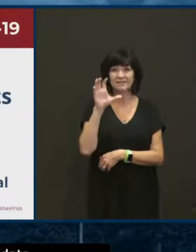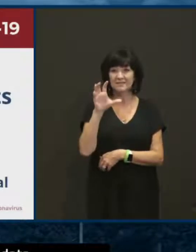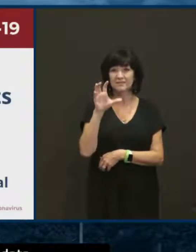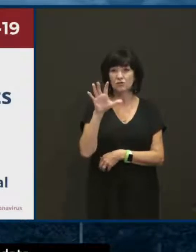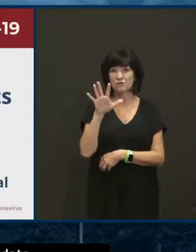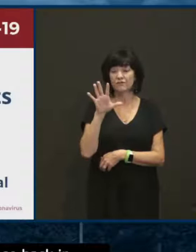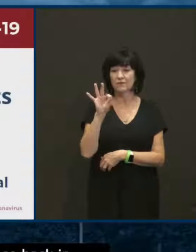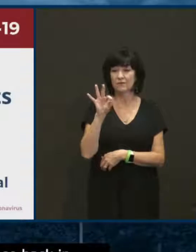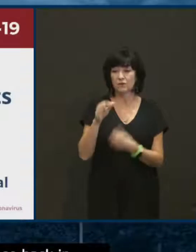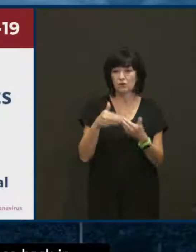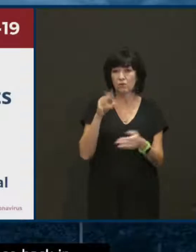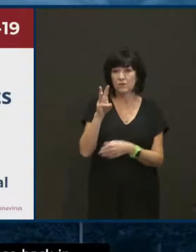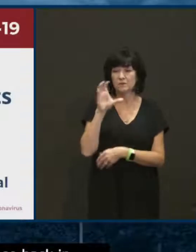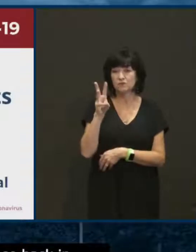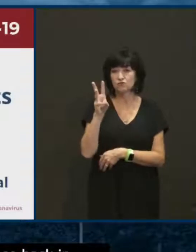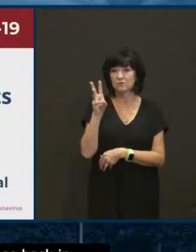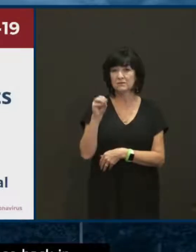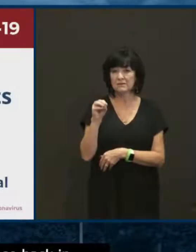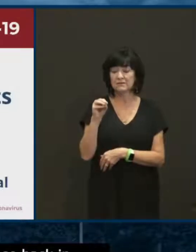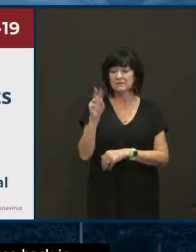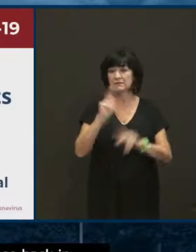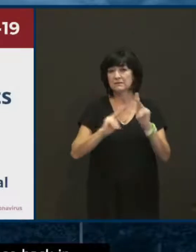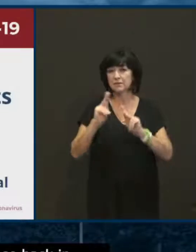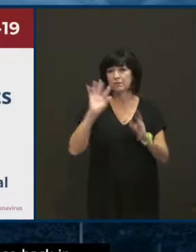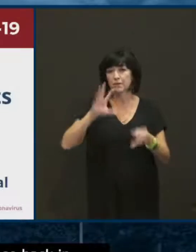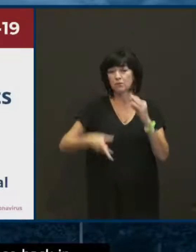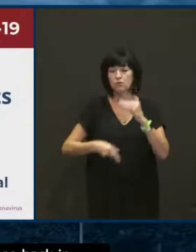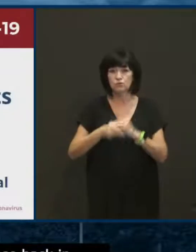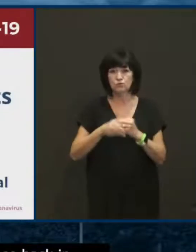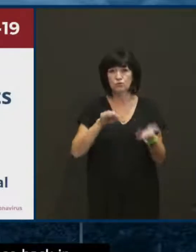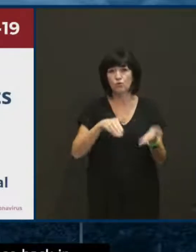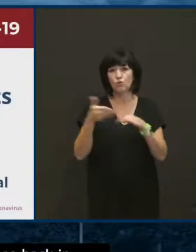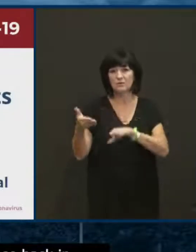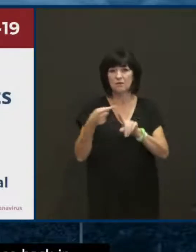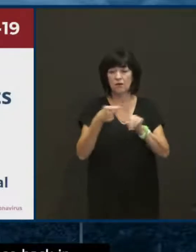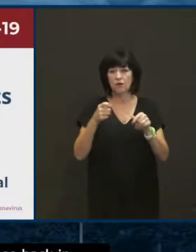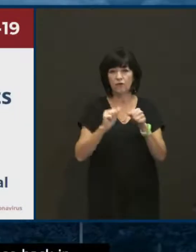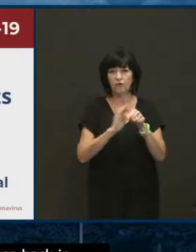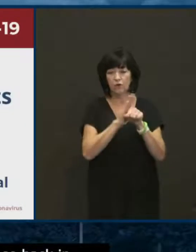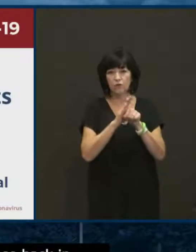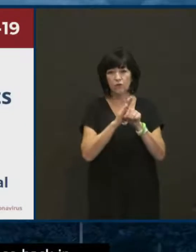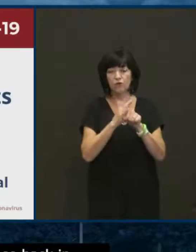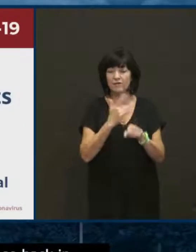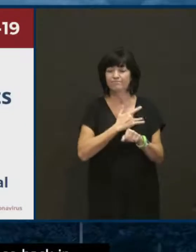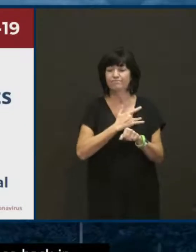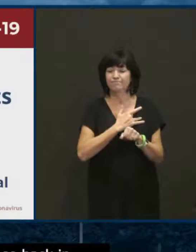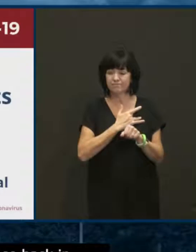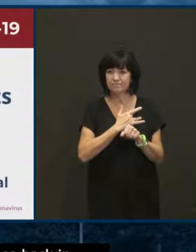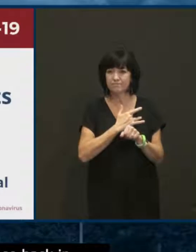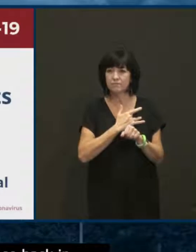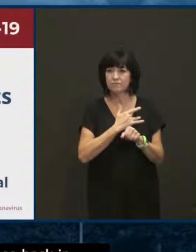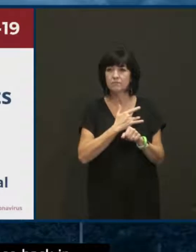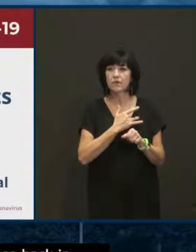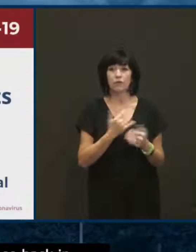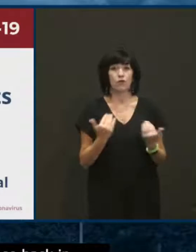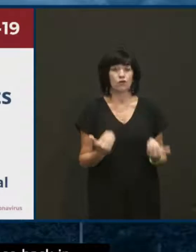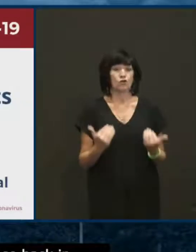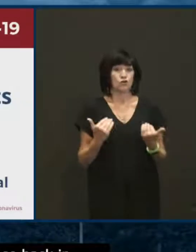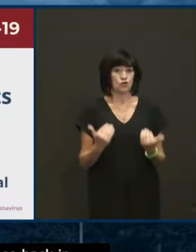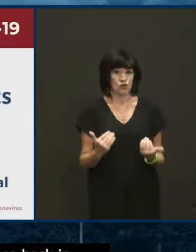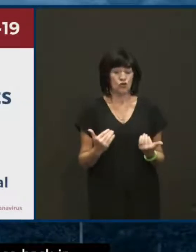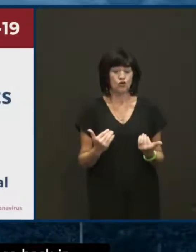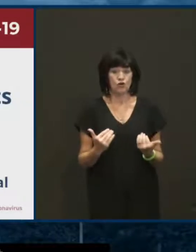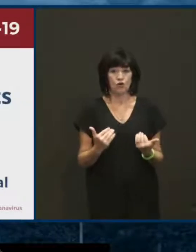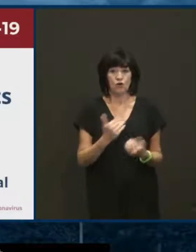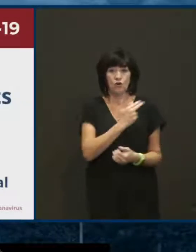lost, sadly. And then the number that I mentioned earlier, the current hospitalization number at